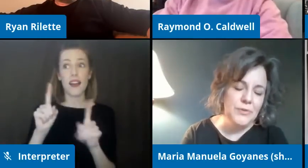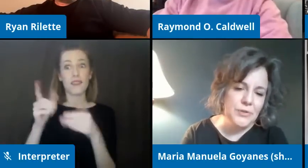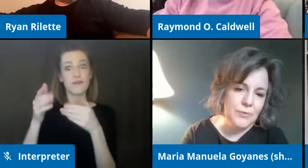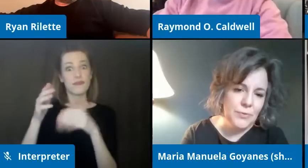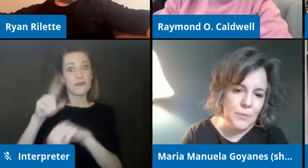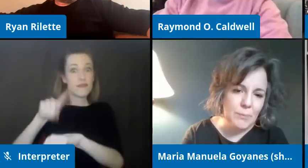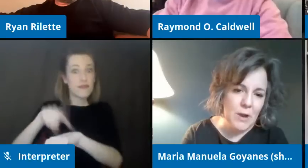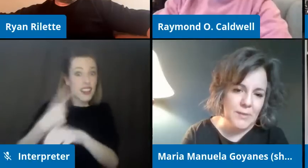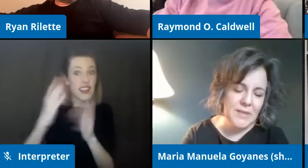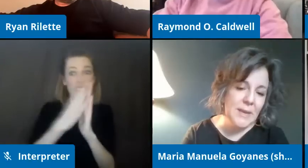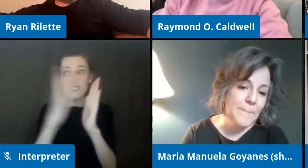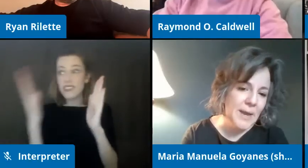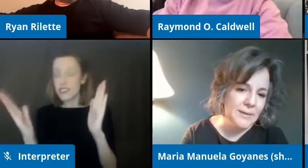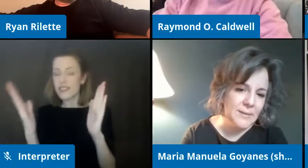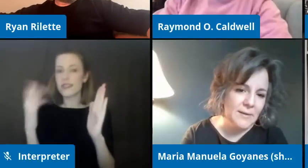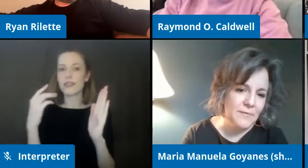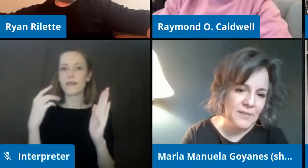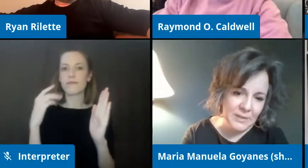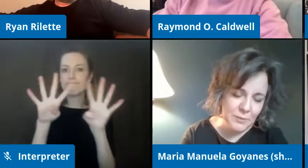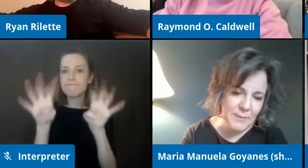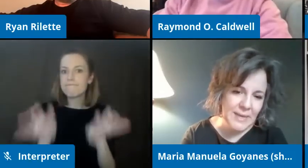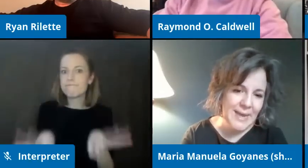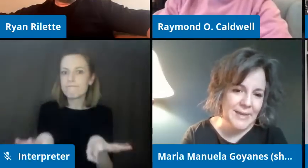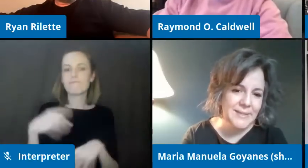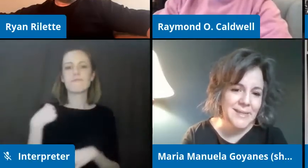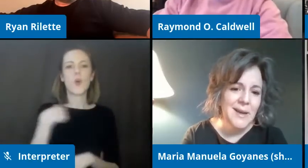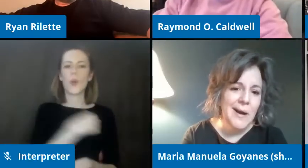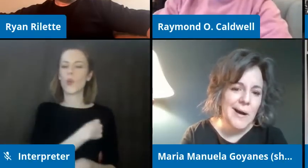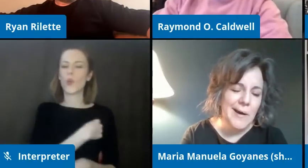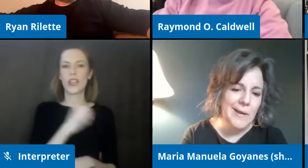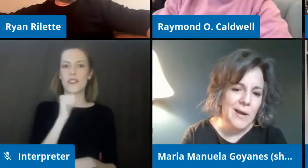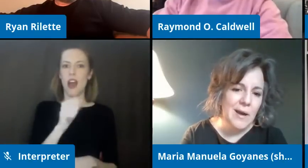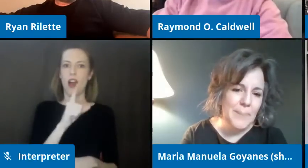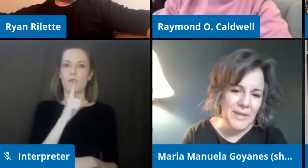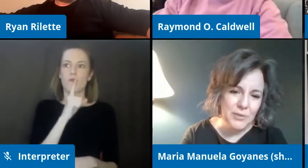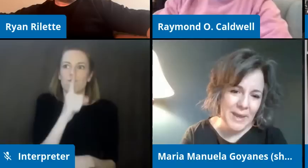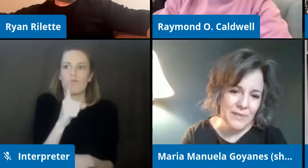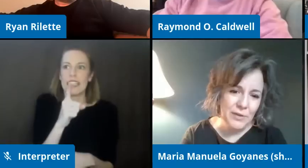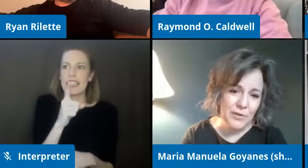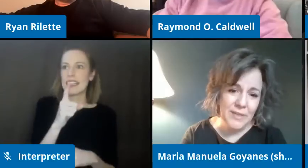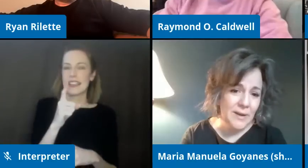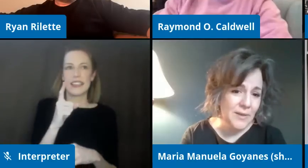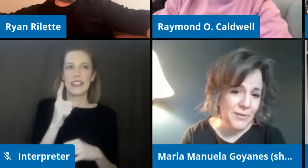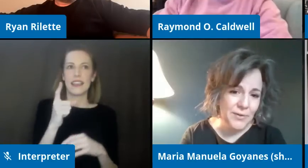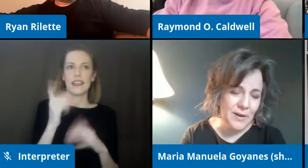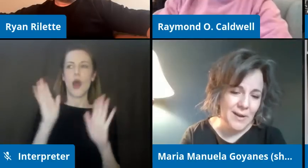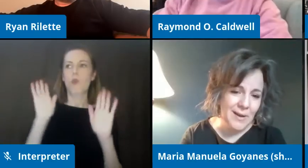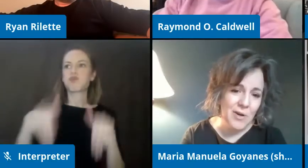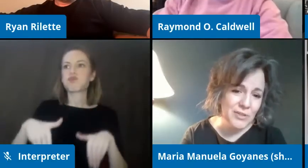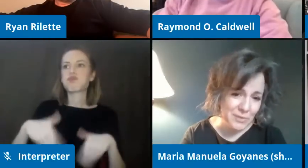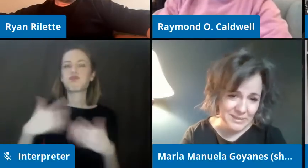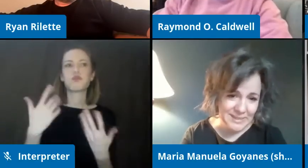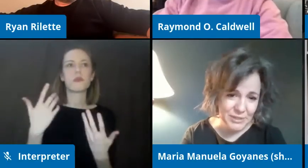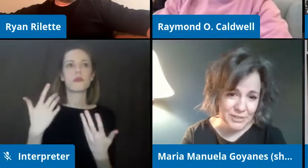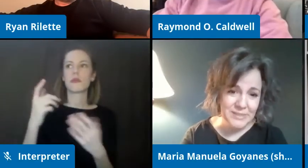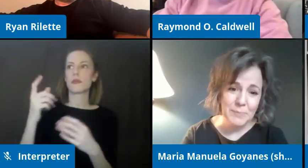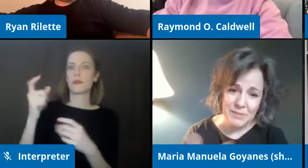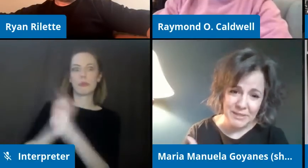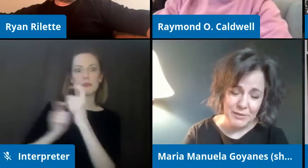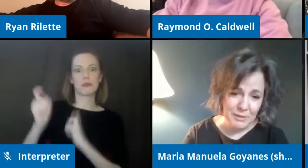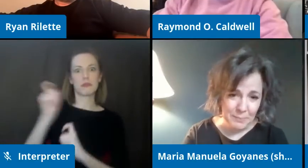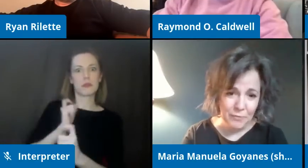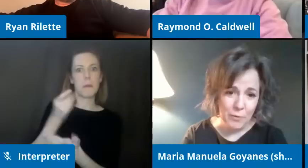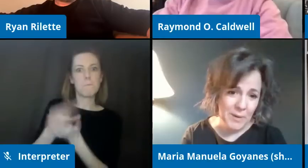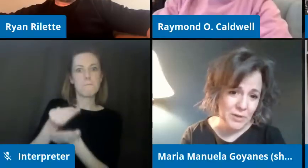not immune to the impacts on philanthropy and on patron behavior that other arts